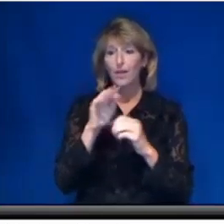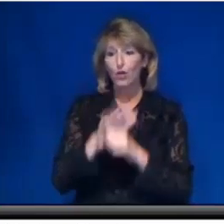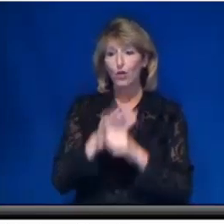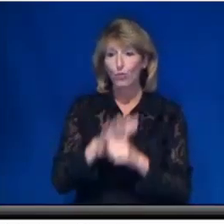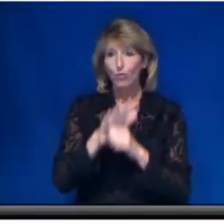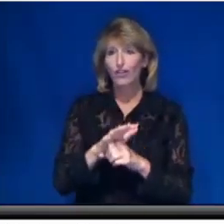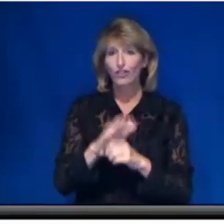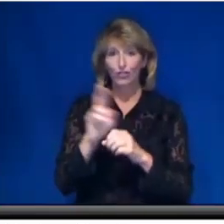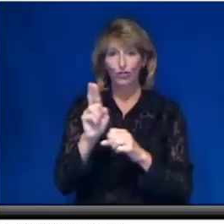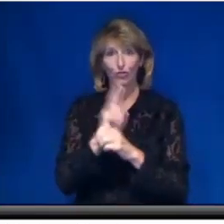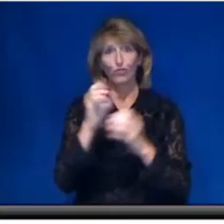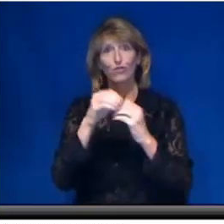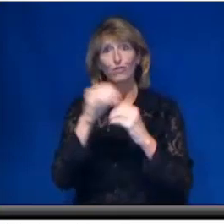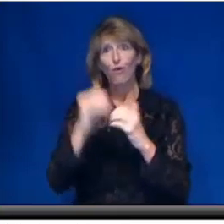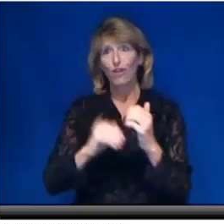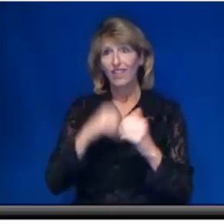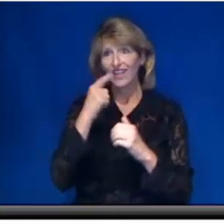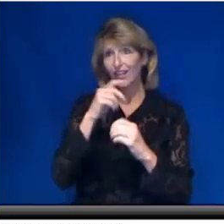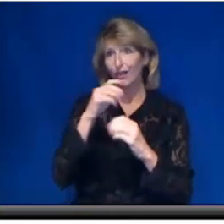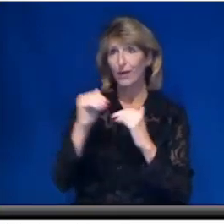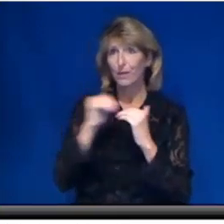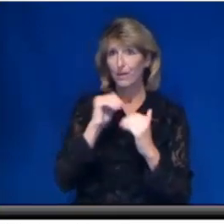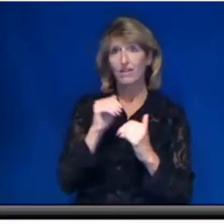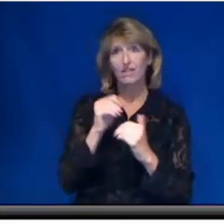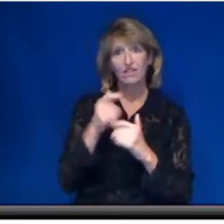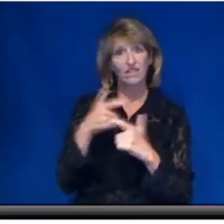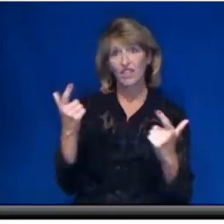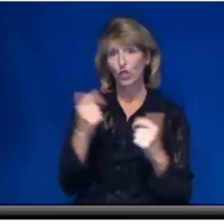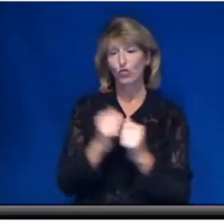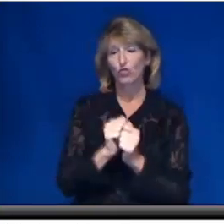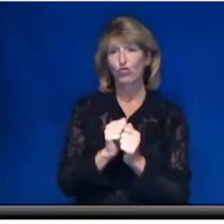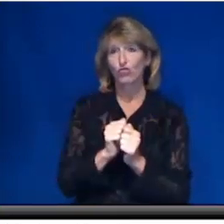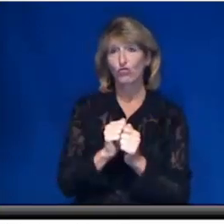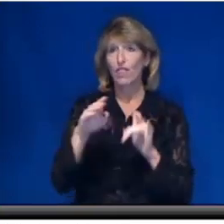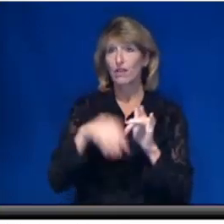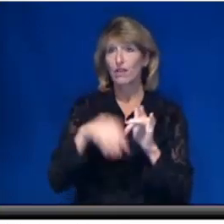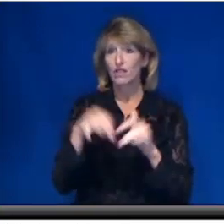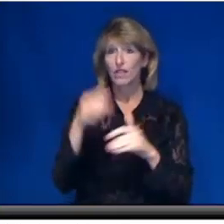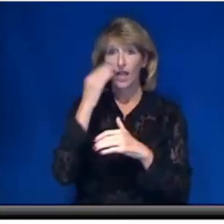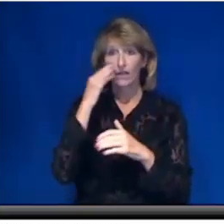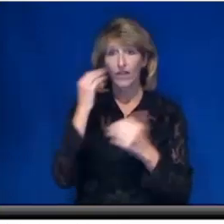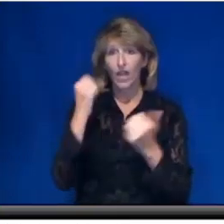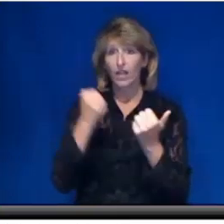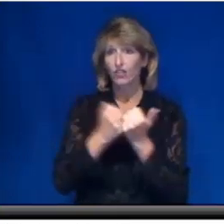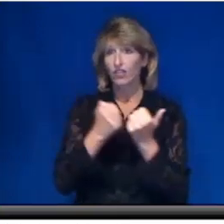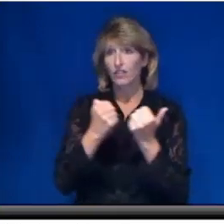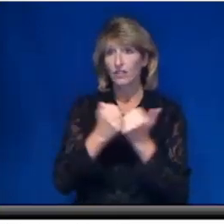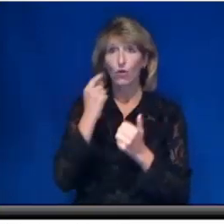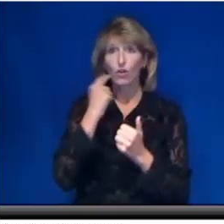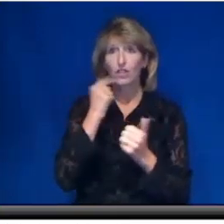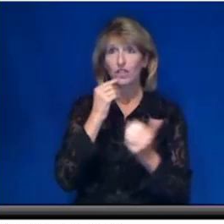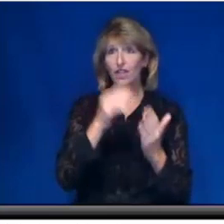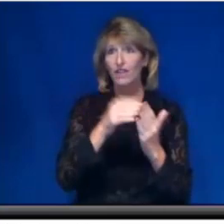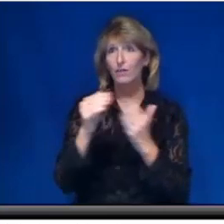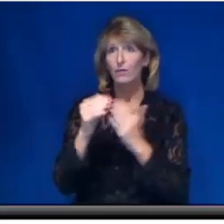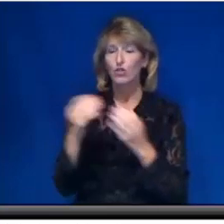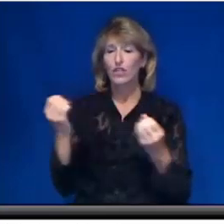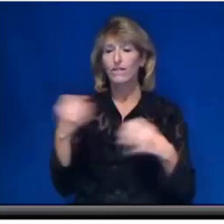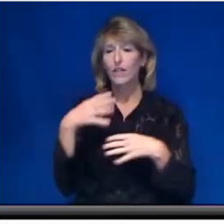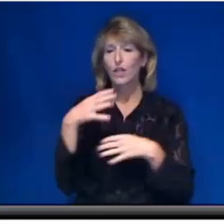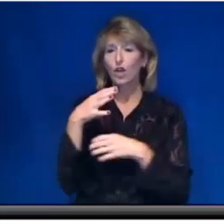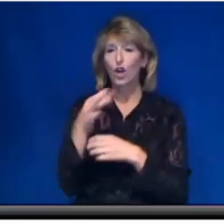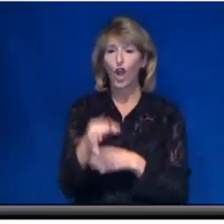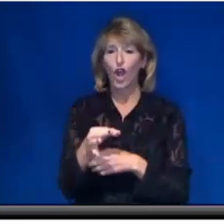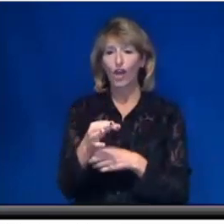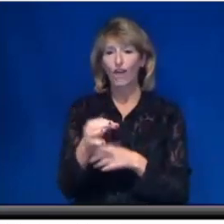get involved. And there's also additional peer pressure, so deaf kids typically use more than hearing kids. And because there's a lack of